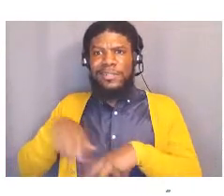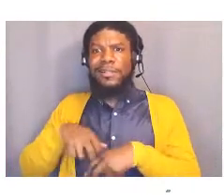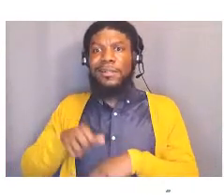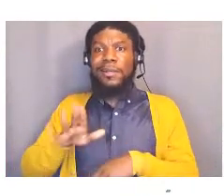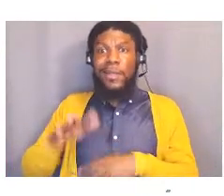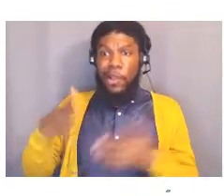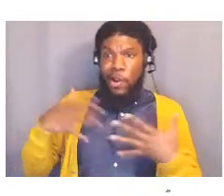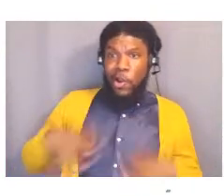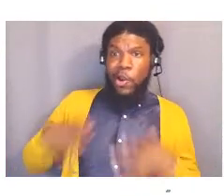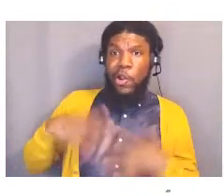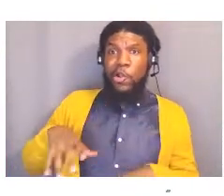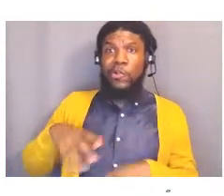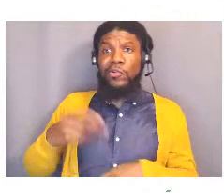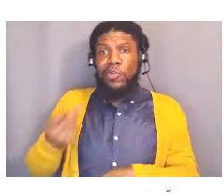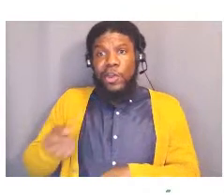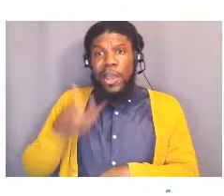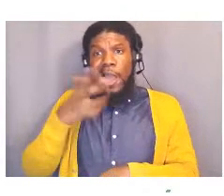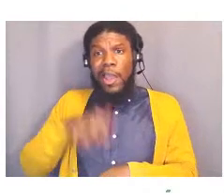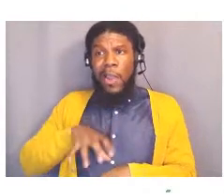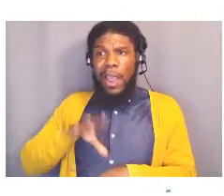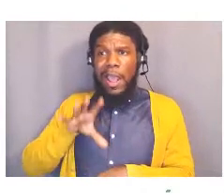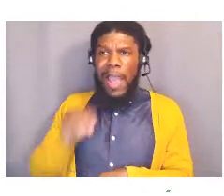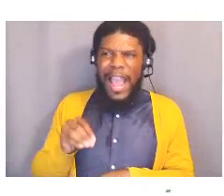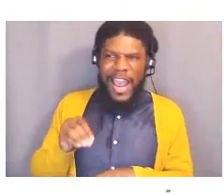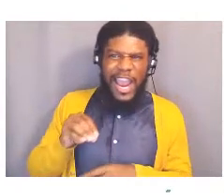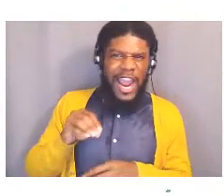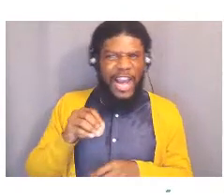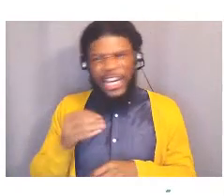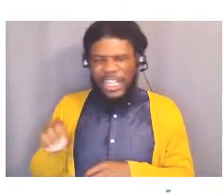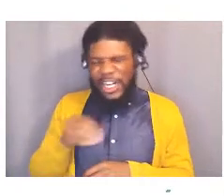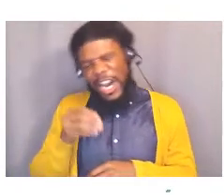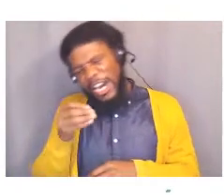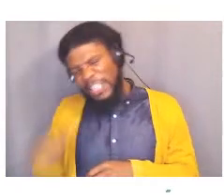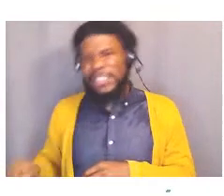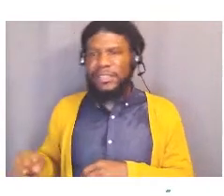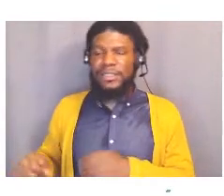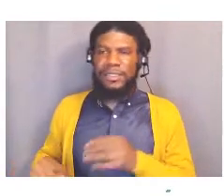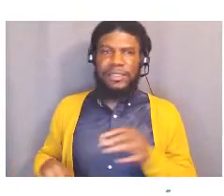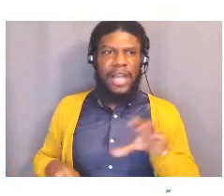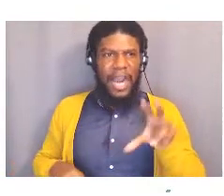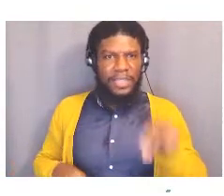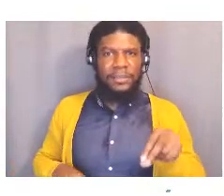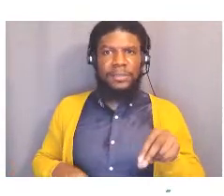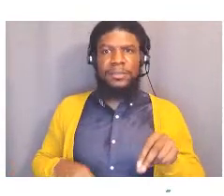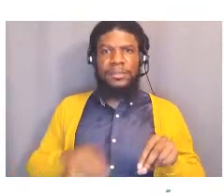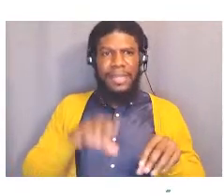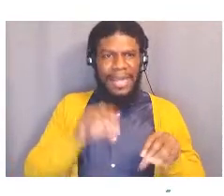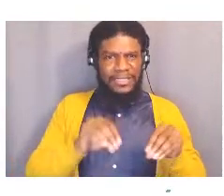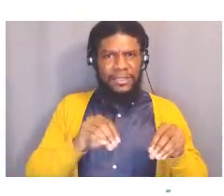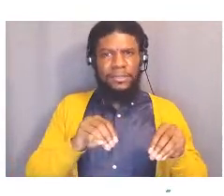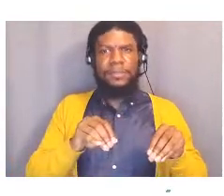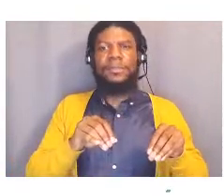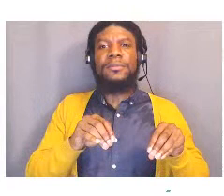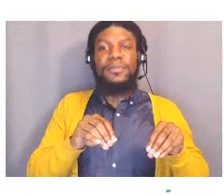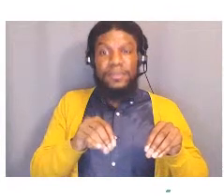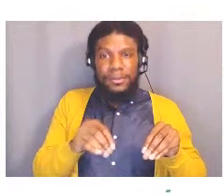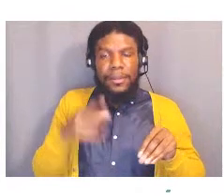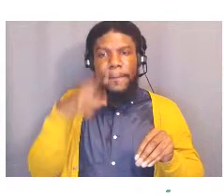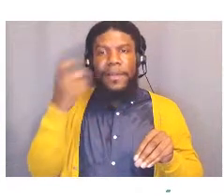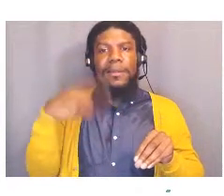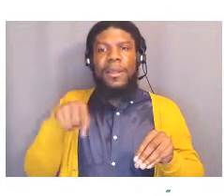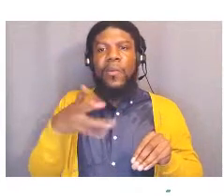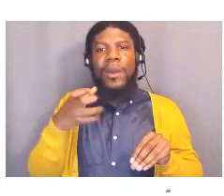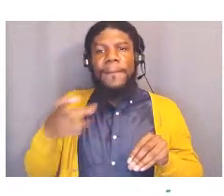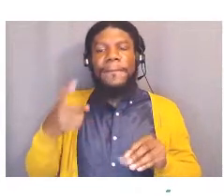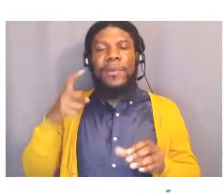boys being brutalized in that manner just because they wanted to be recognized